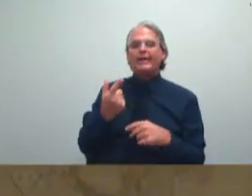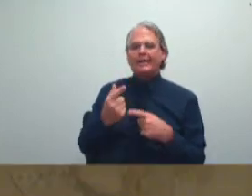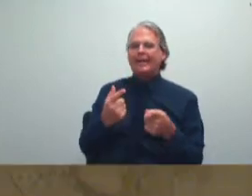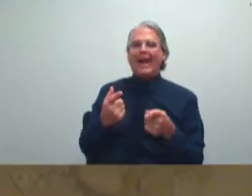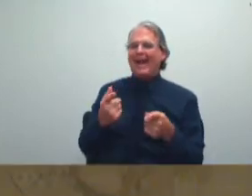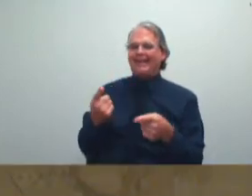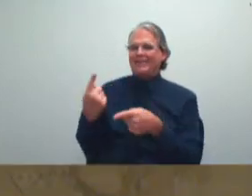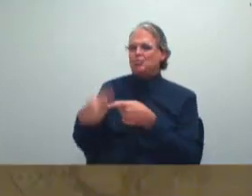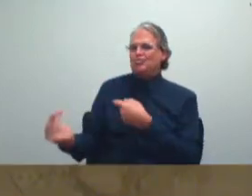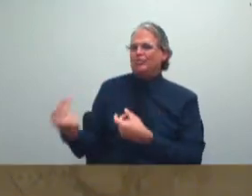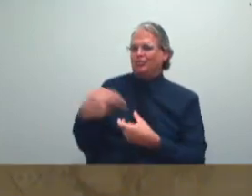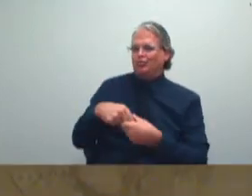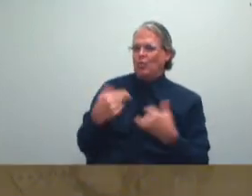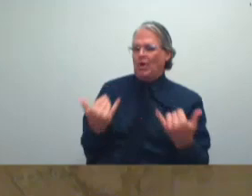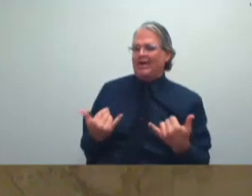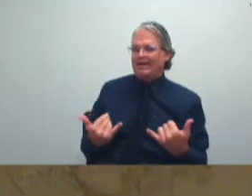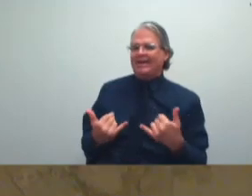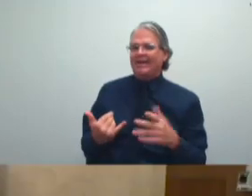Okay, Ben, anything else?